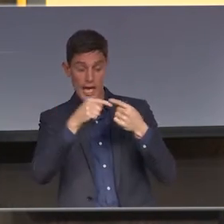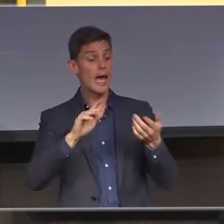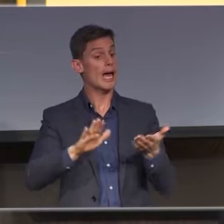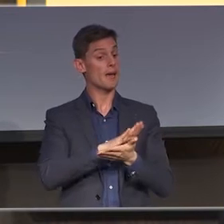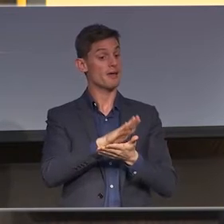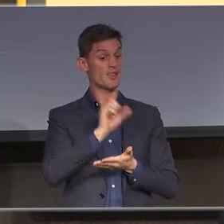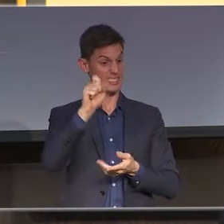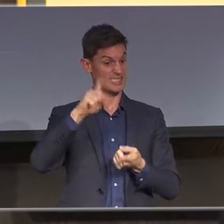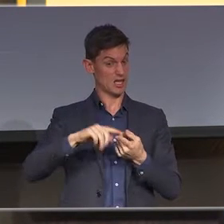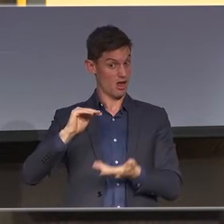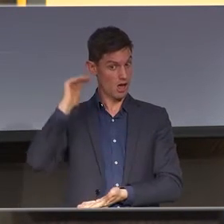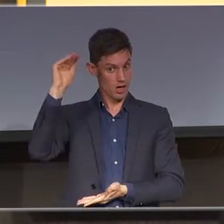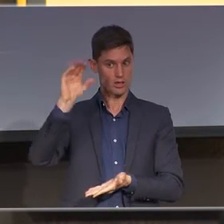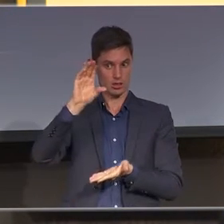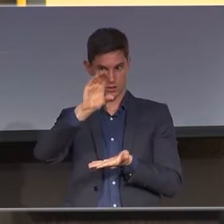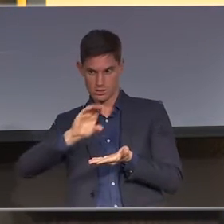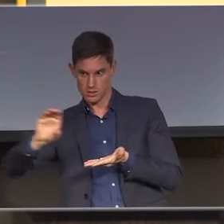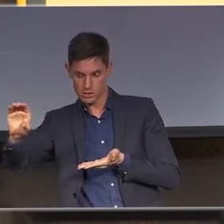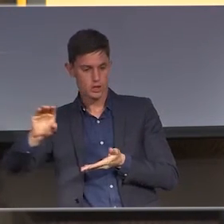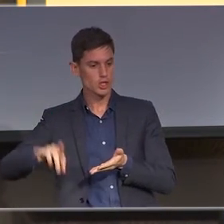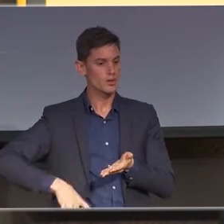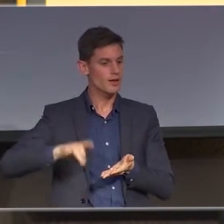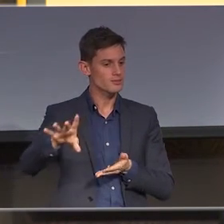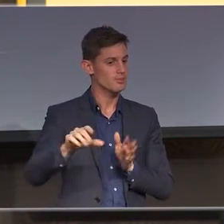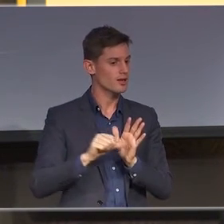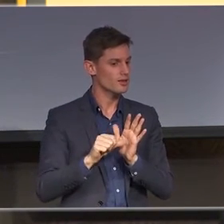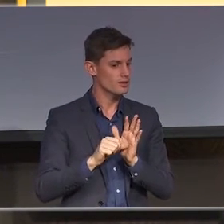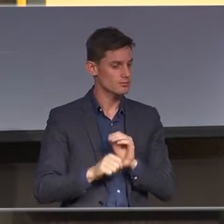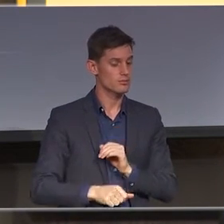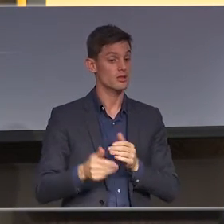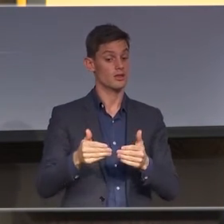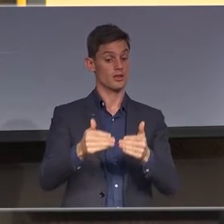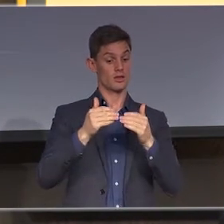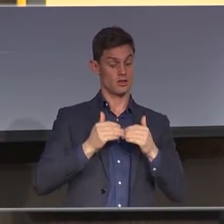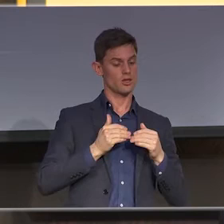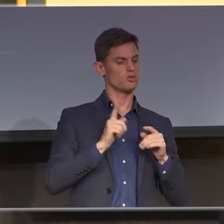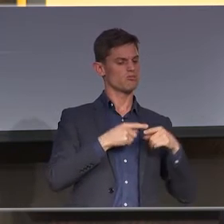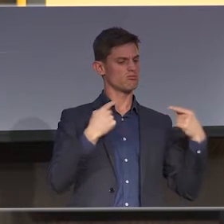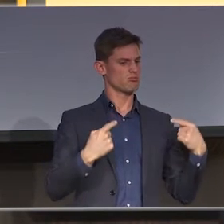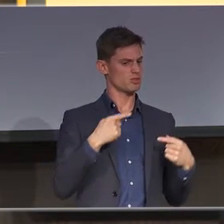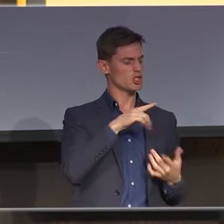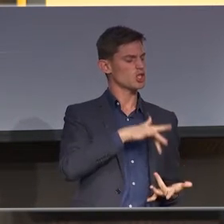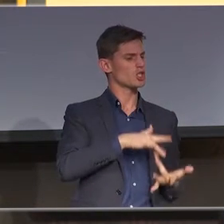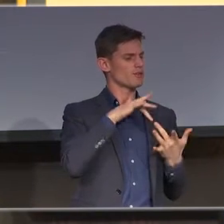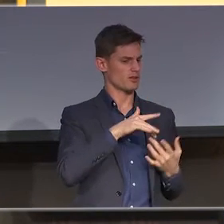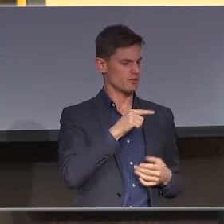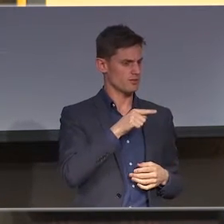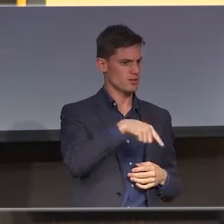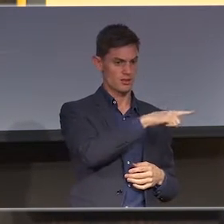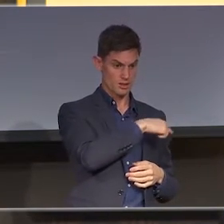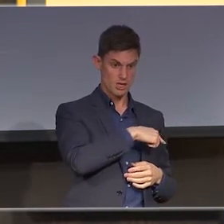the difference to social entities in the city. The outgoing mayor, Xavier Trias, of the Conservative Catalan Nationalist Party, was